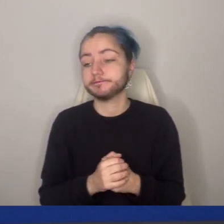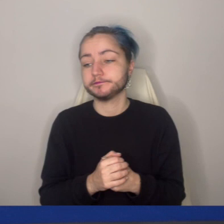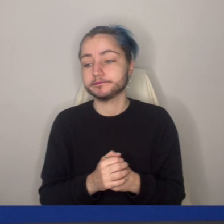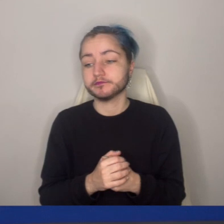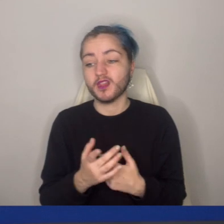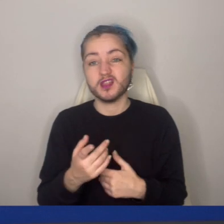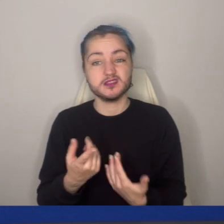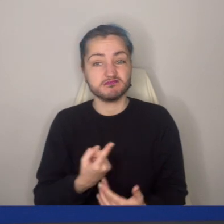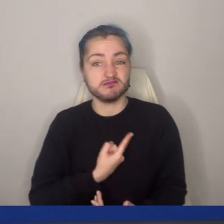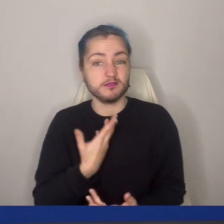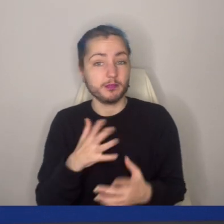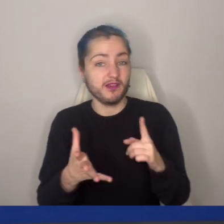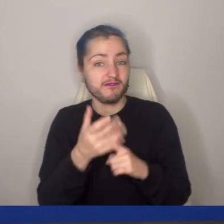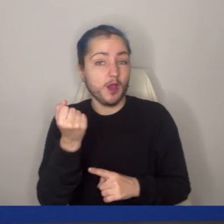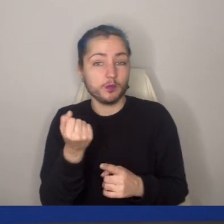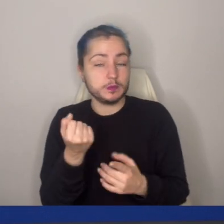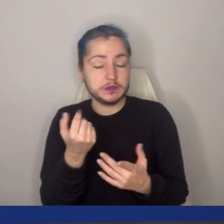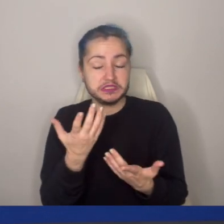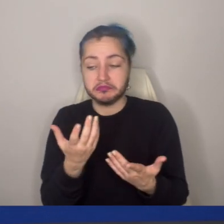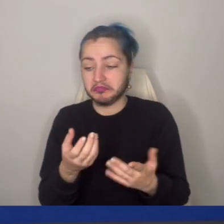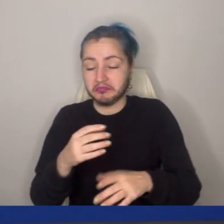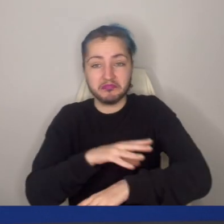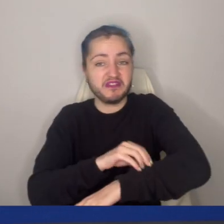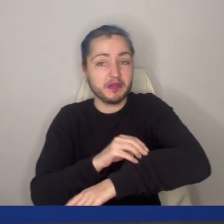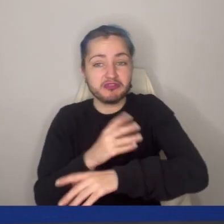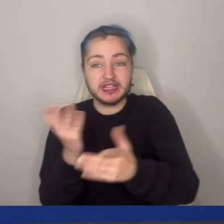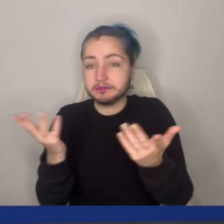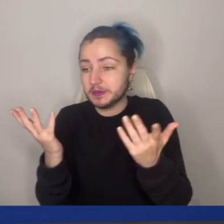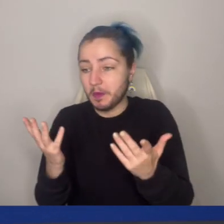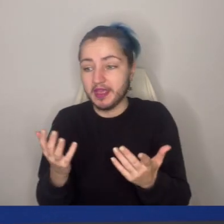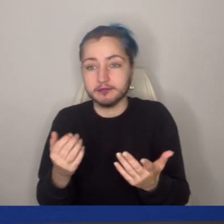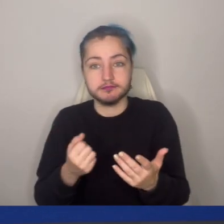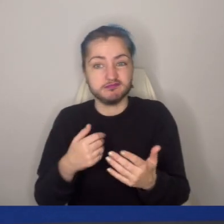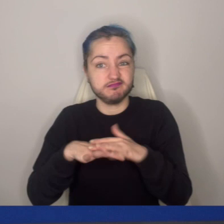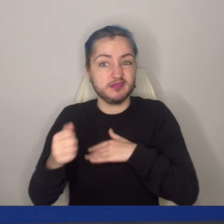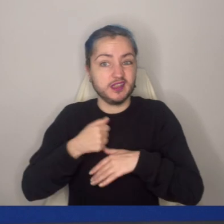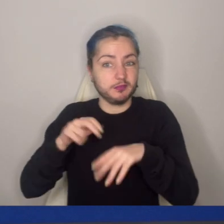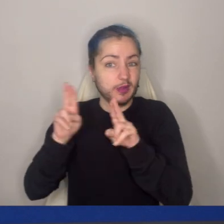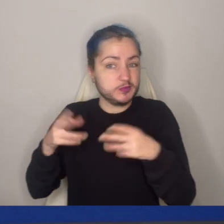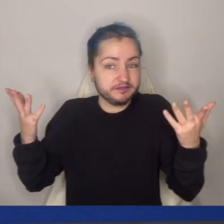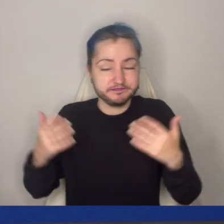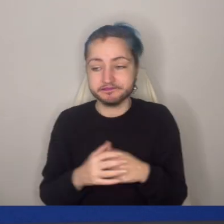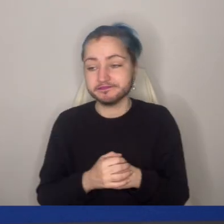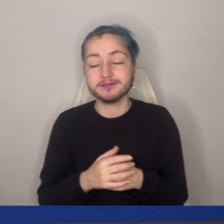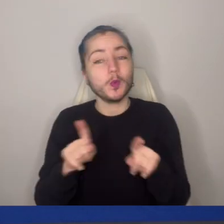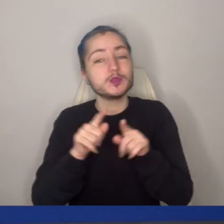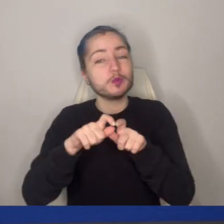found these kind of scraps of fabrics lying around in my closet, and a ruler.